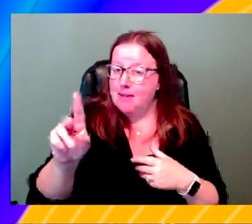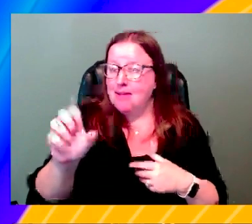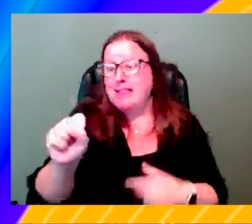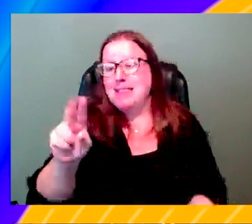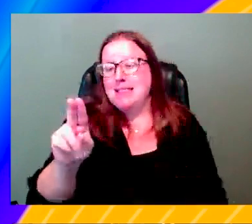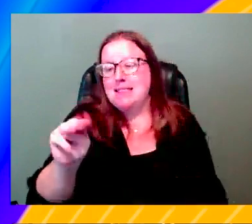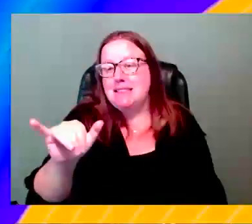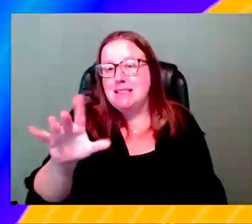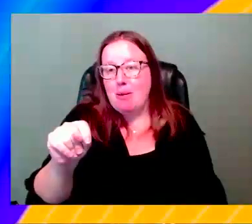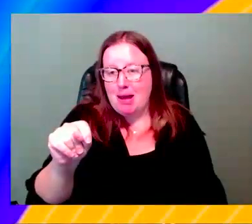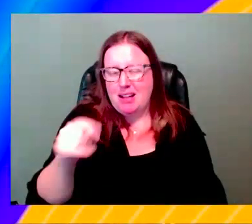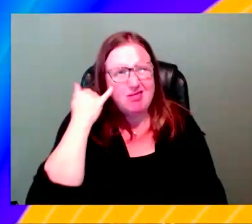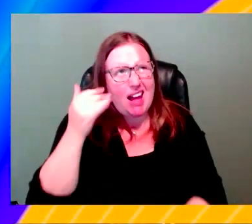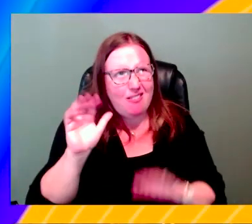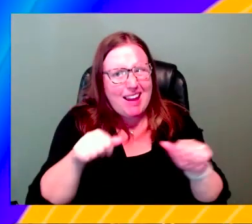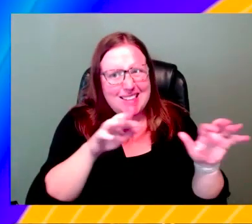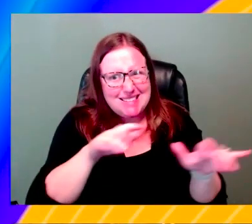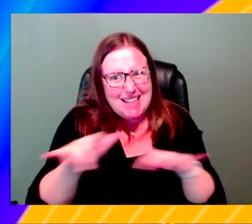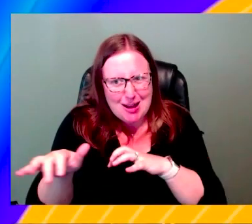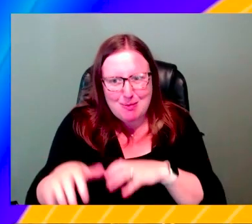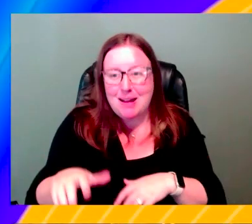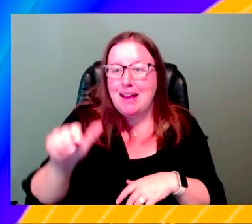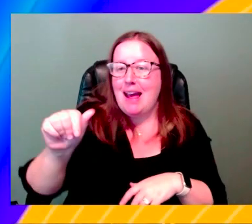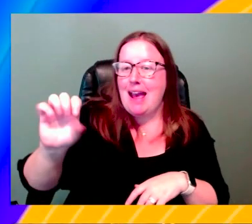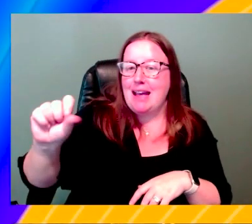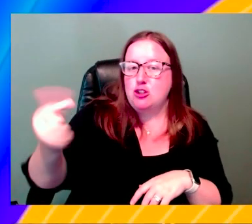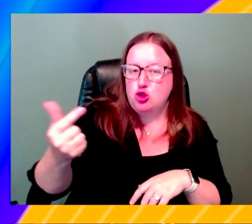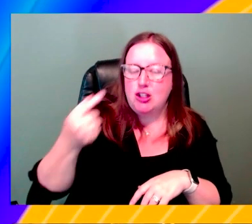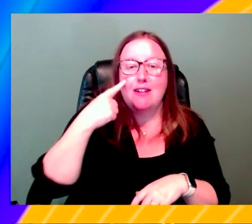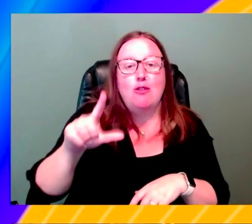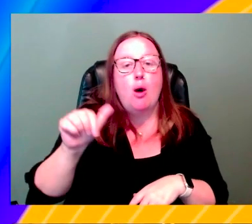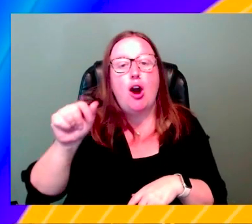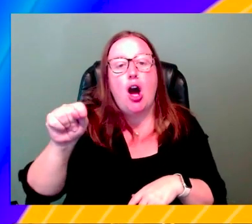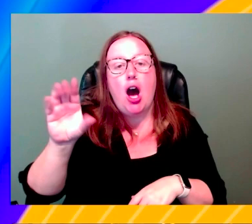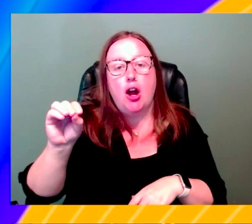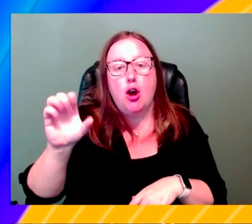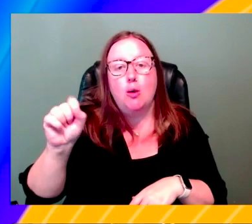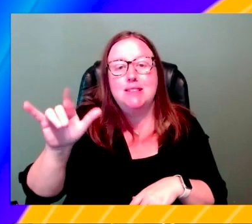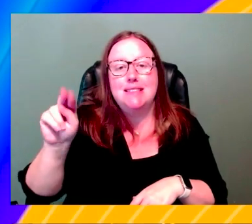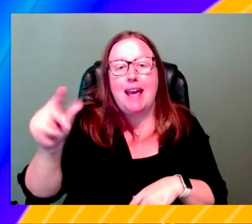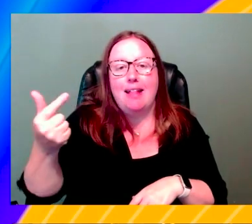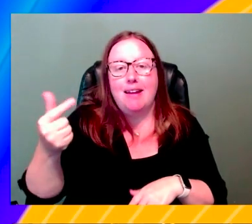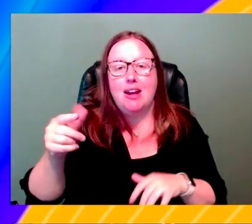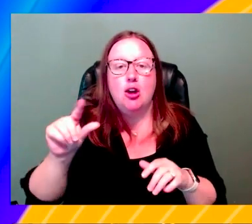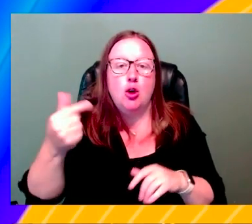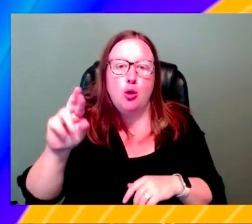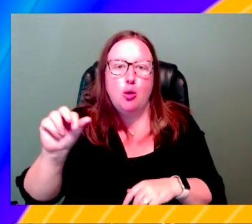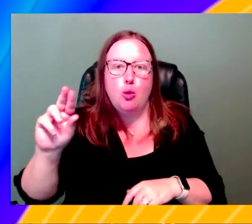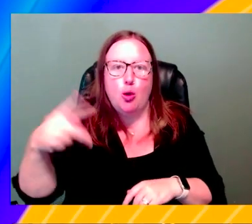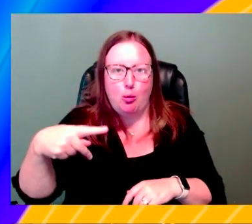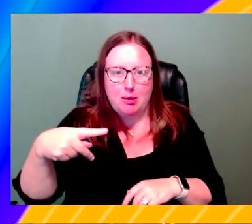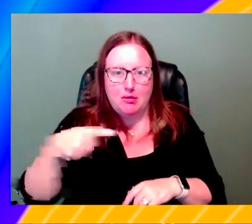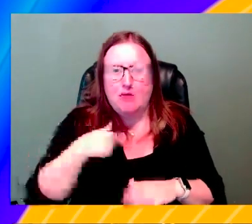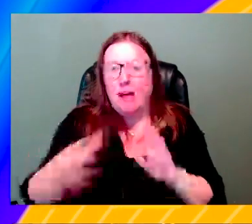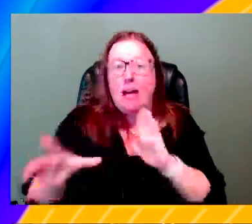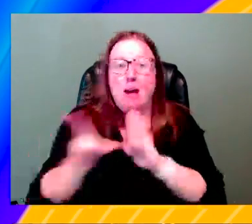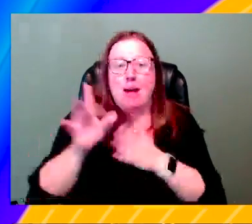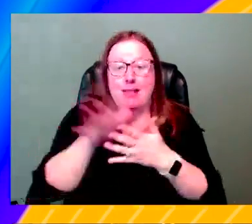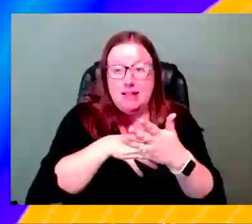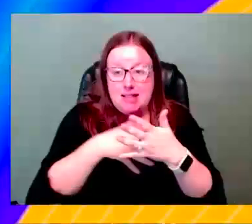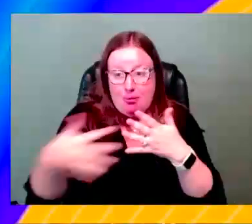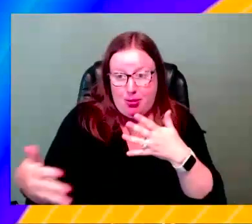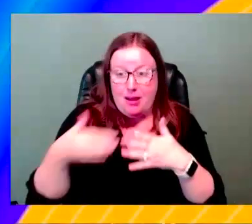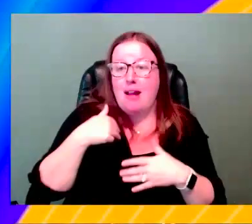If I could type, ASG, auto-scaling group, right? Okay. We're going to pick the template that I already have. I've got the web server template,